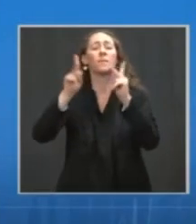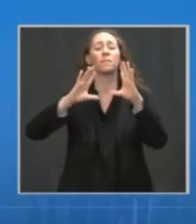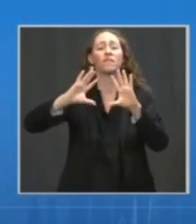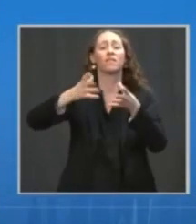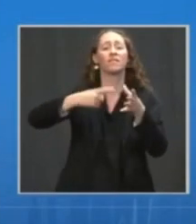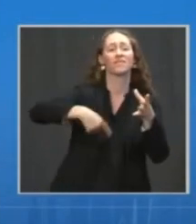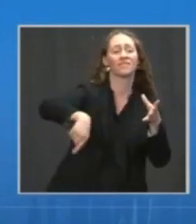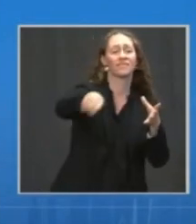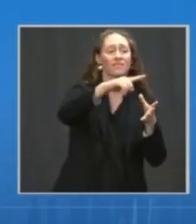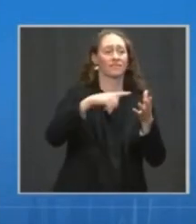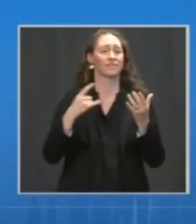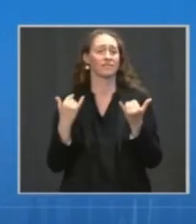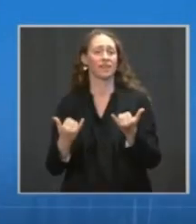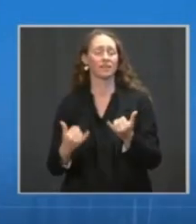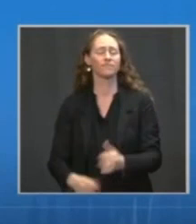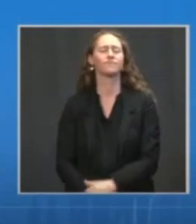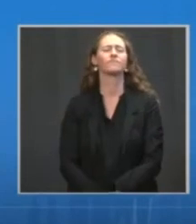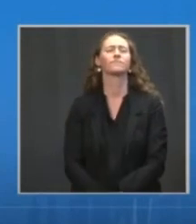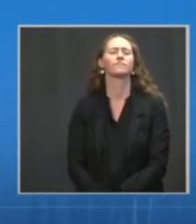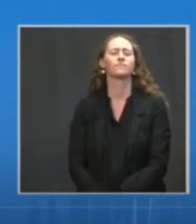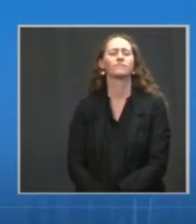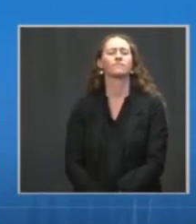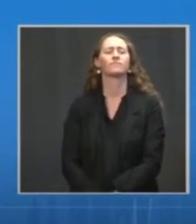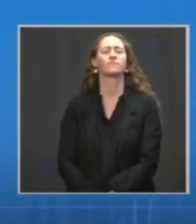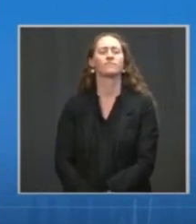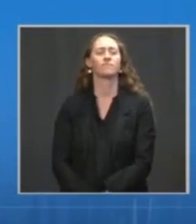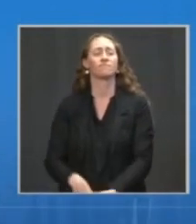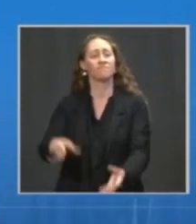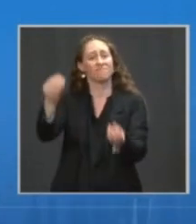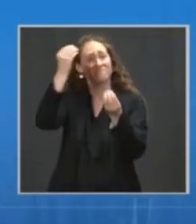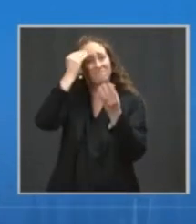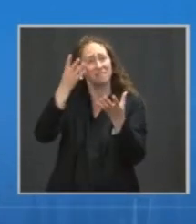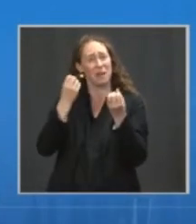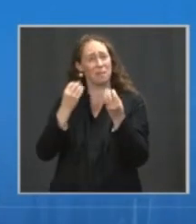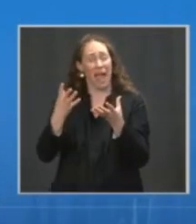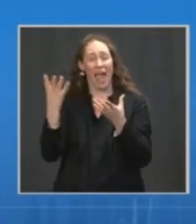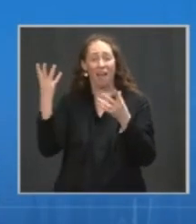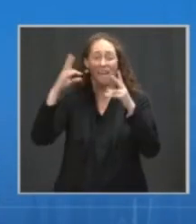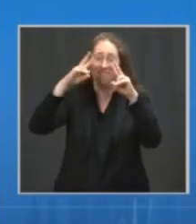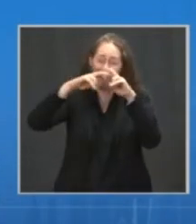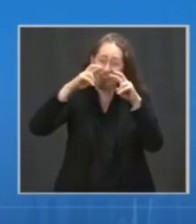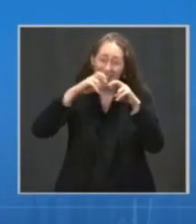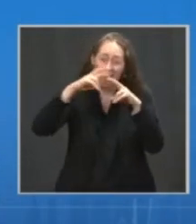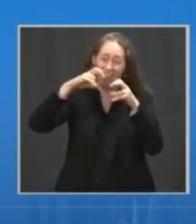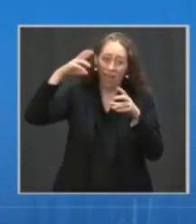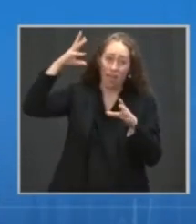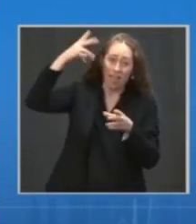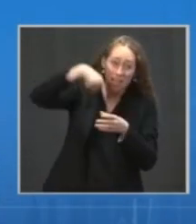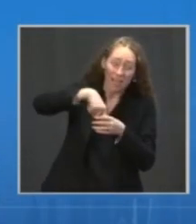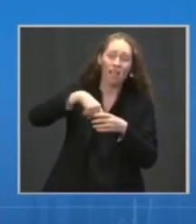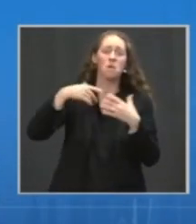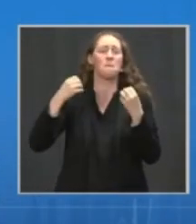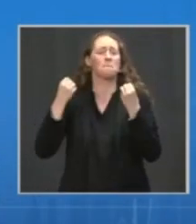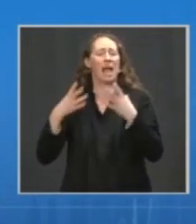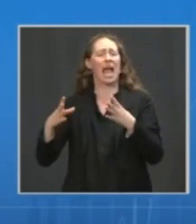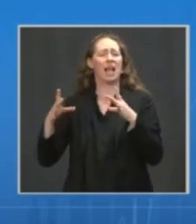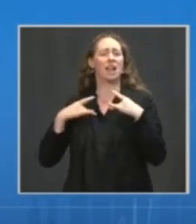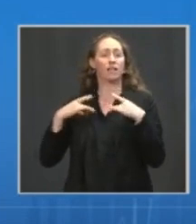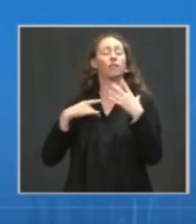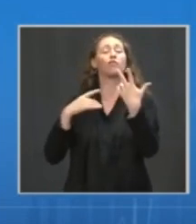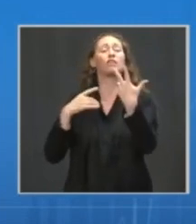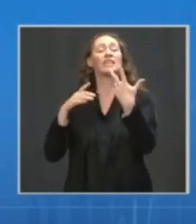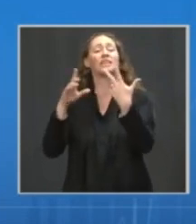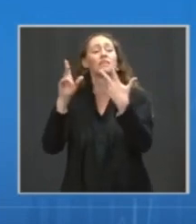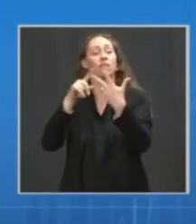Oh, hold on a second. We'll get back to that. And 1 in 3 cases nationwide occurred in Florida and Texas this